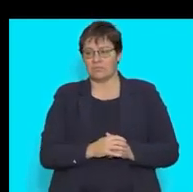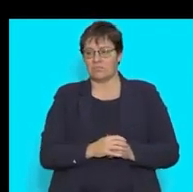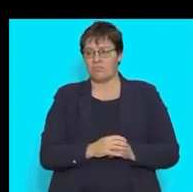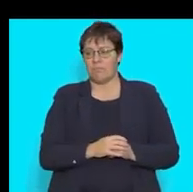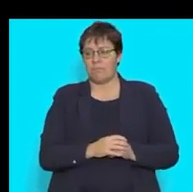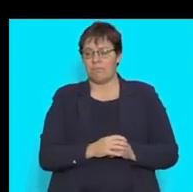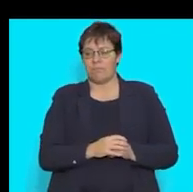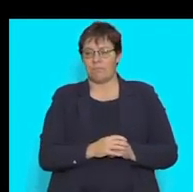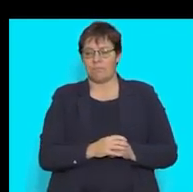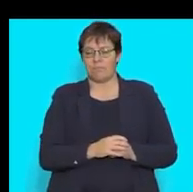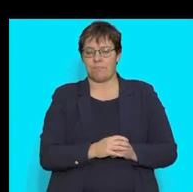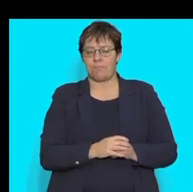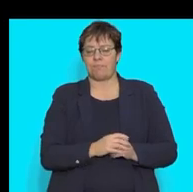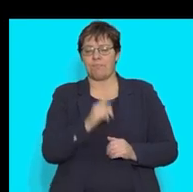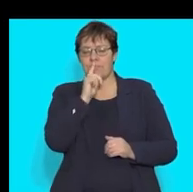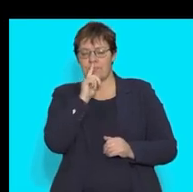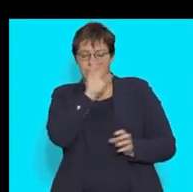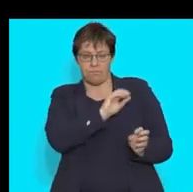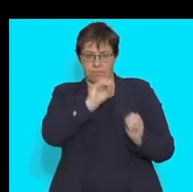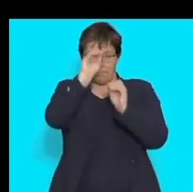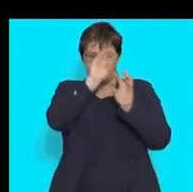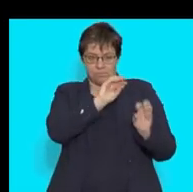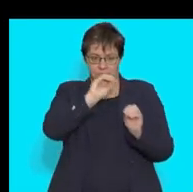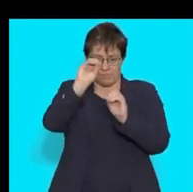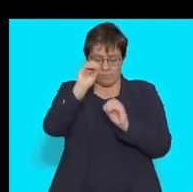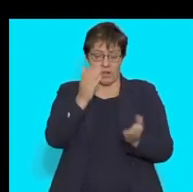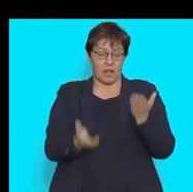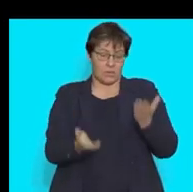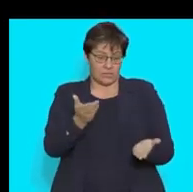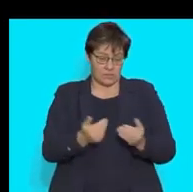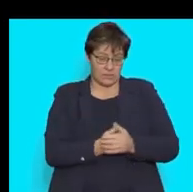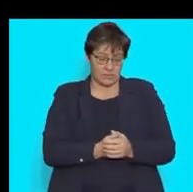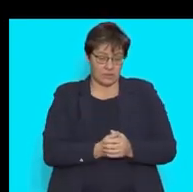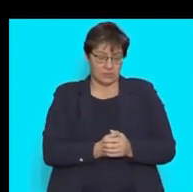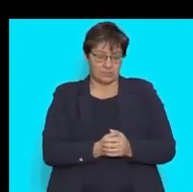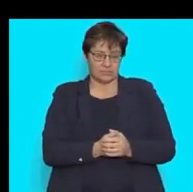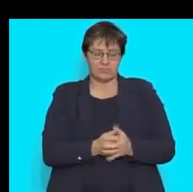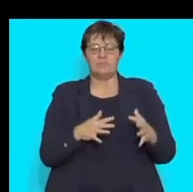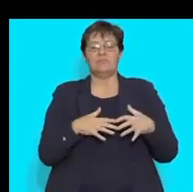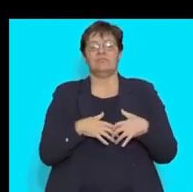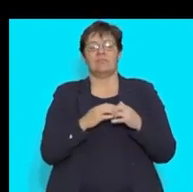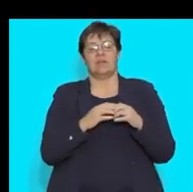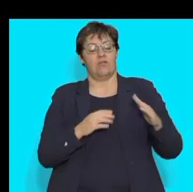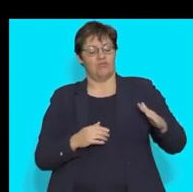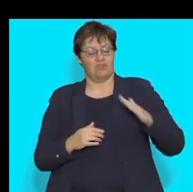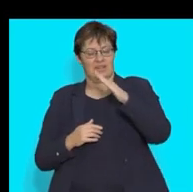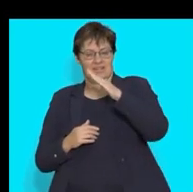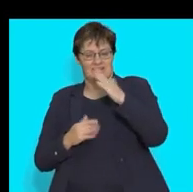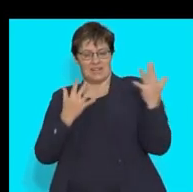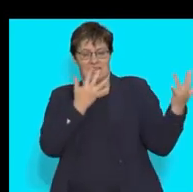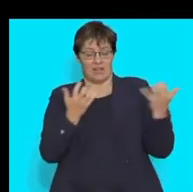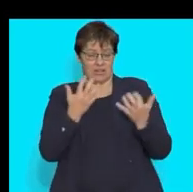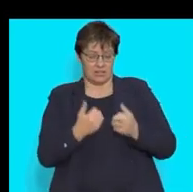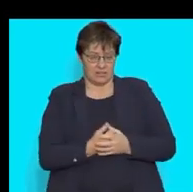2.4. So we're now going to plug those values into that equation and we're going to get the gradient